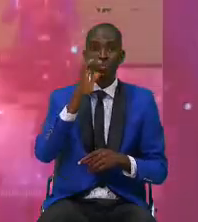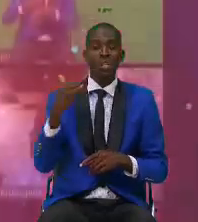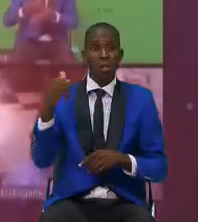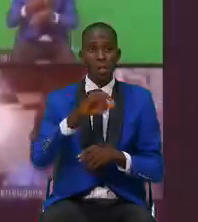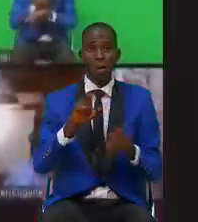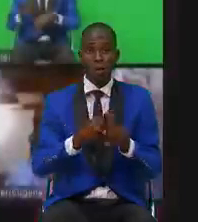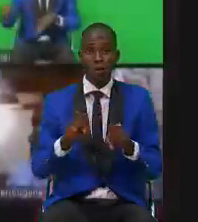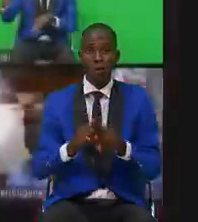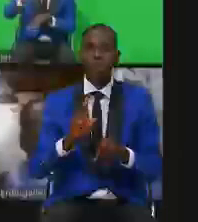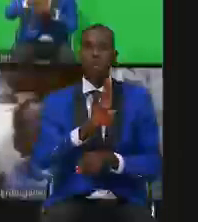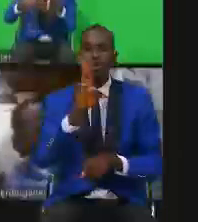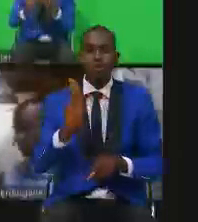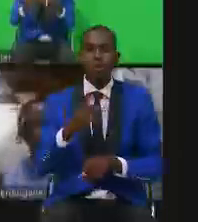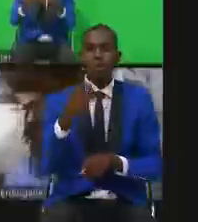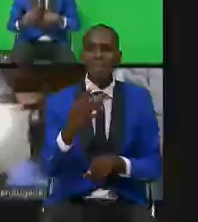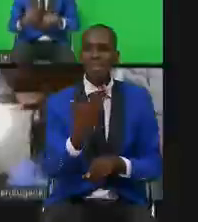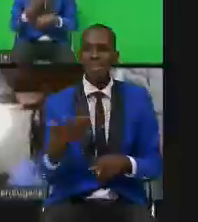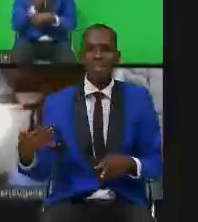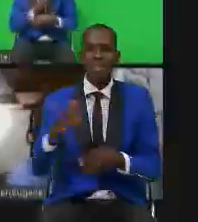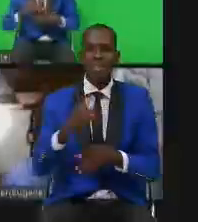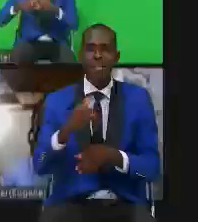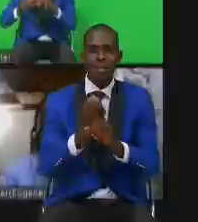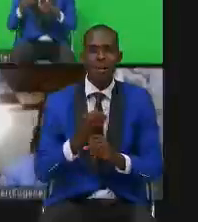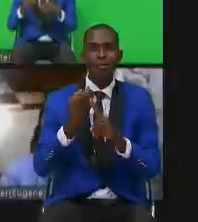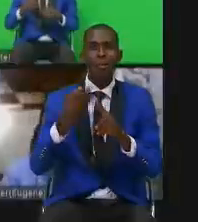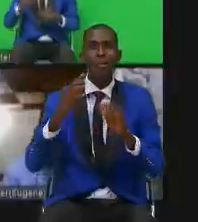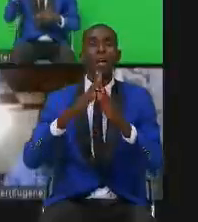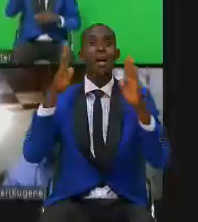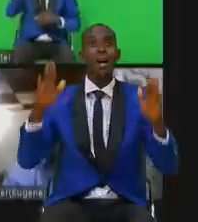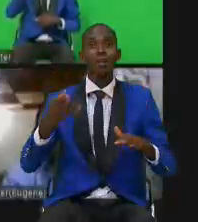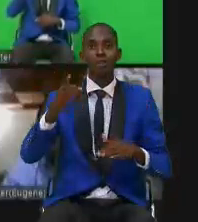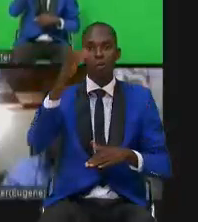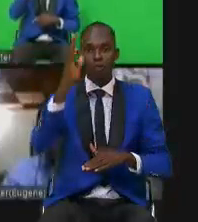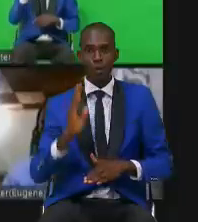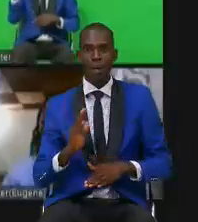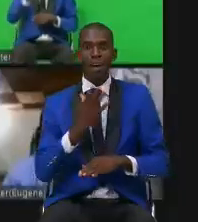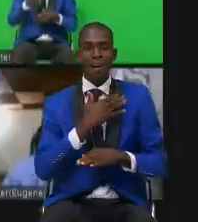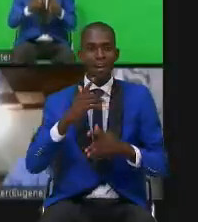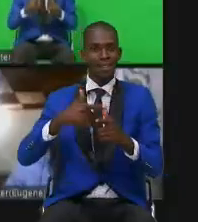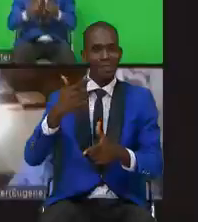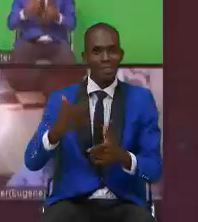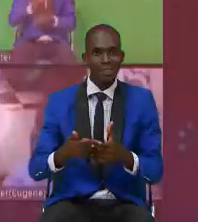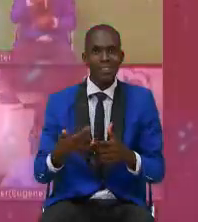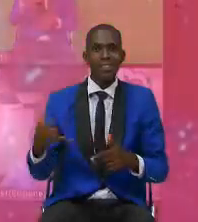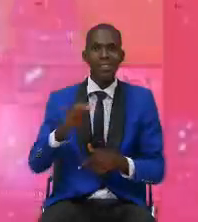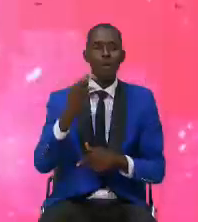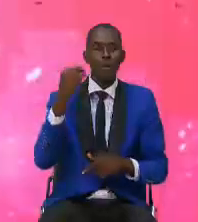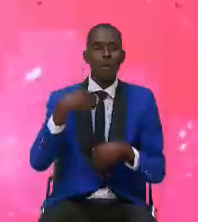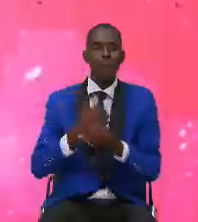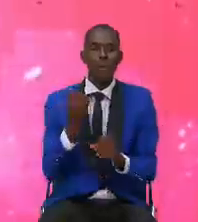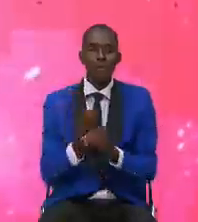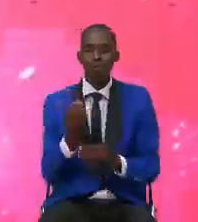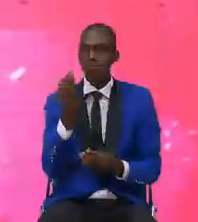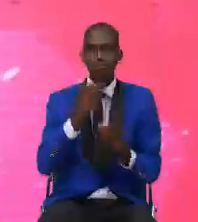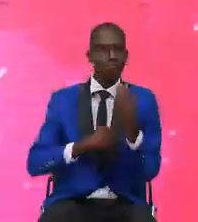the vessels that they collected from the house of God. And then they were making merry. It